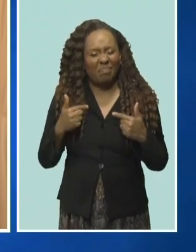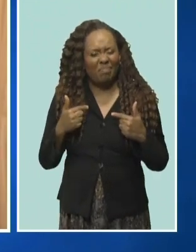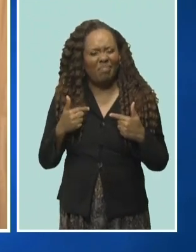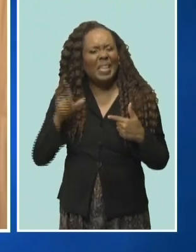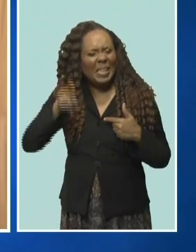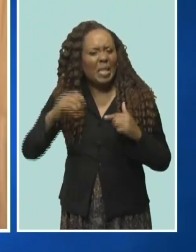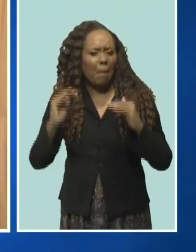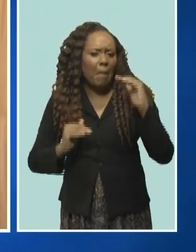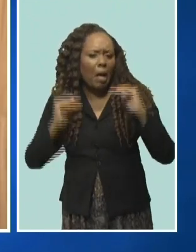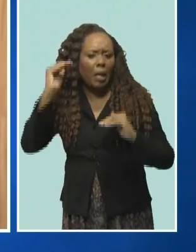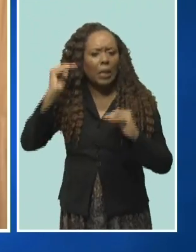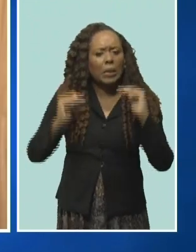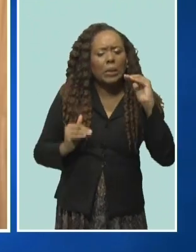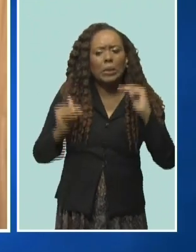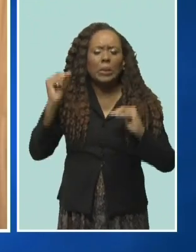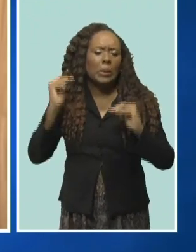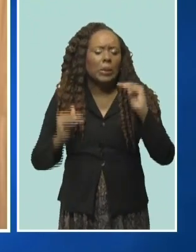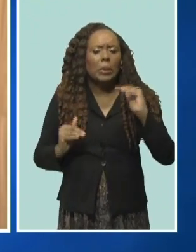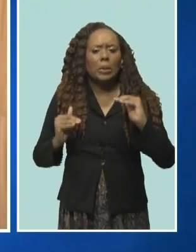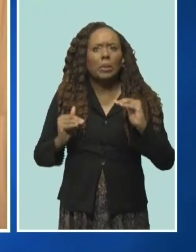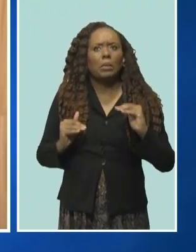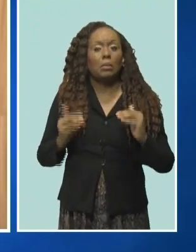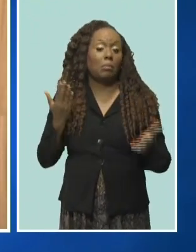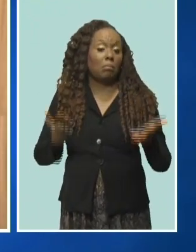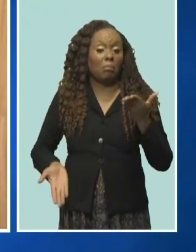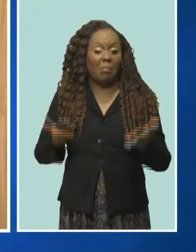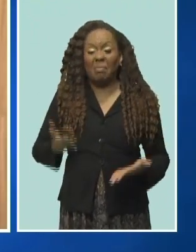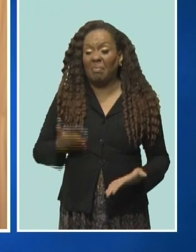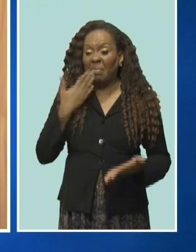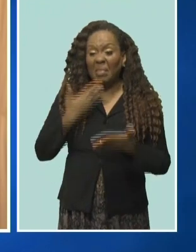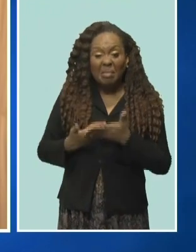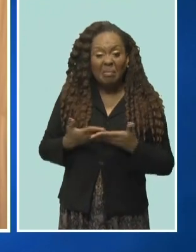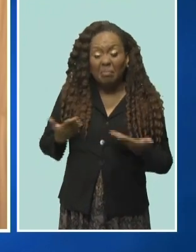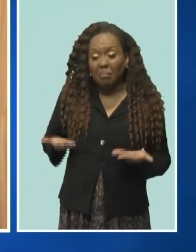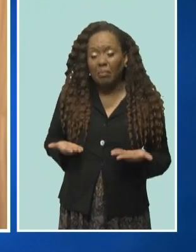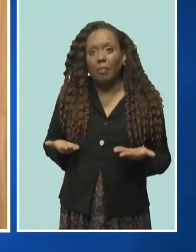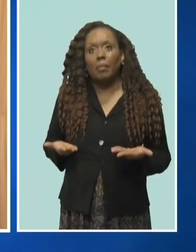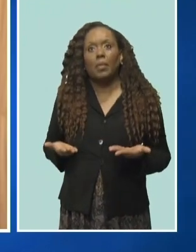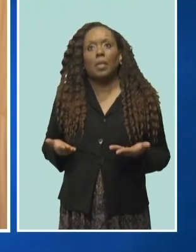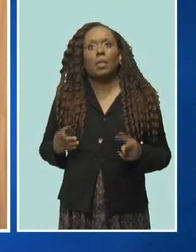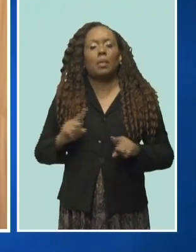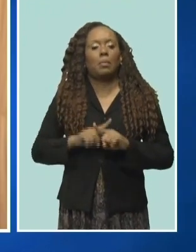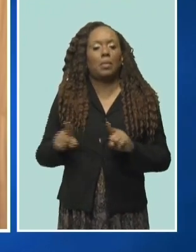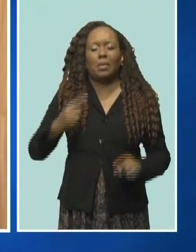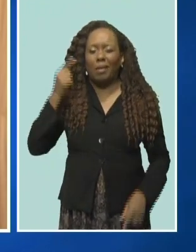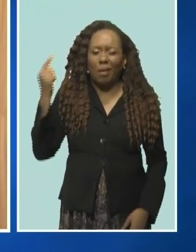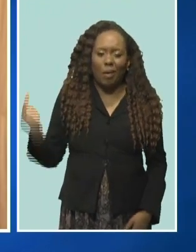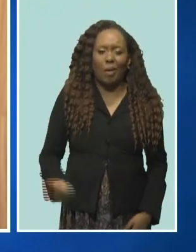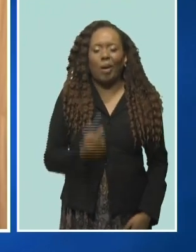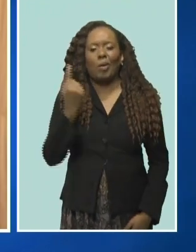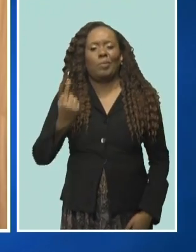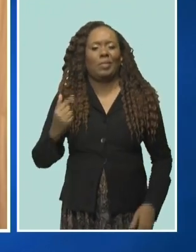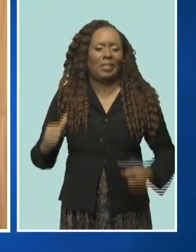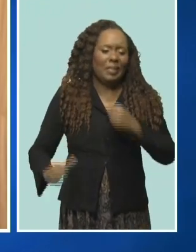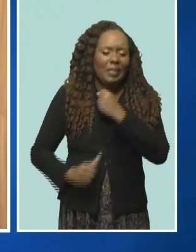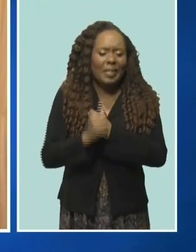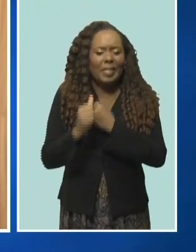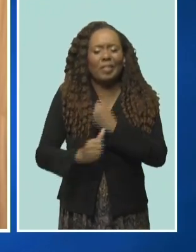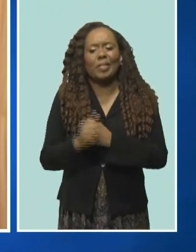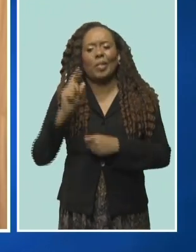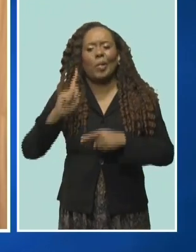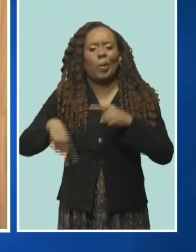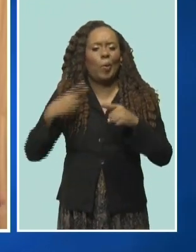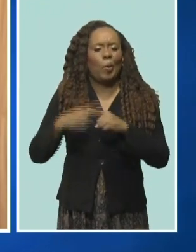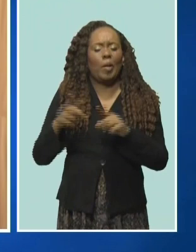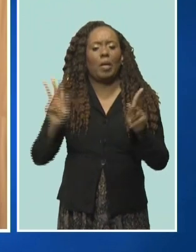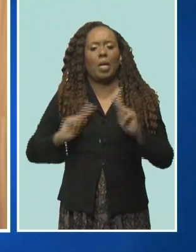and perhaps that's the majority, and that's a good thing, but there's always danger with abuse. That is when you